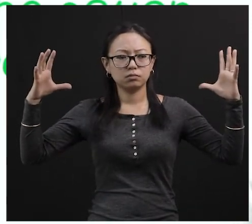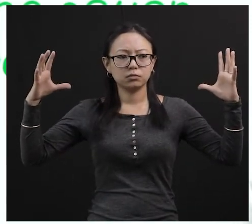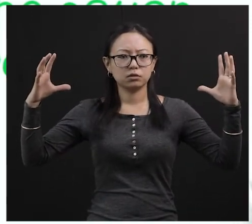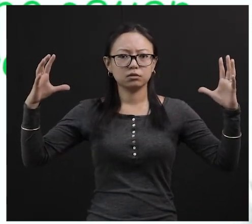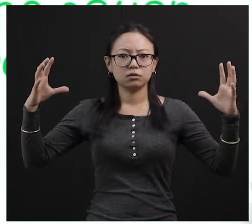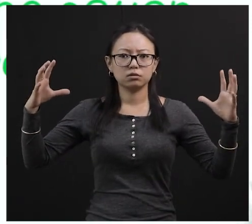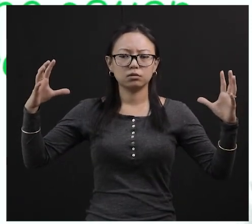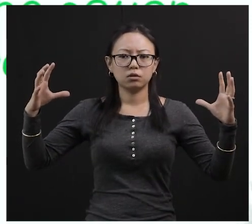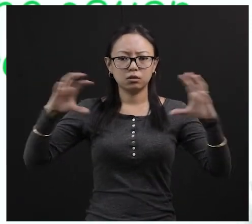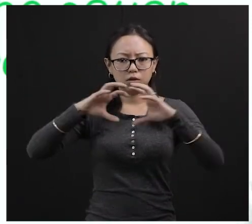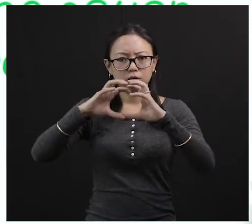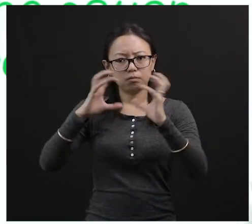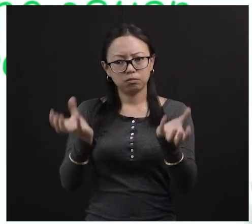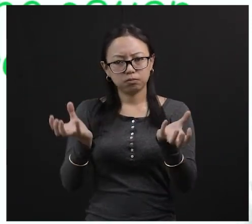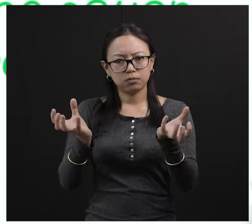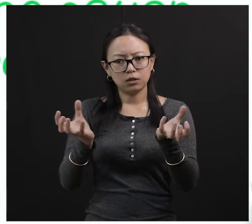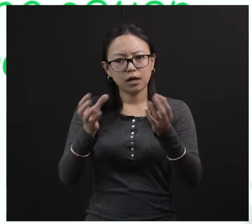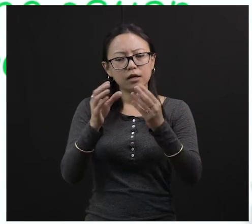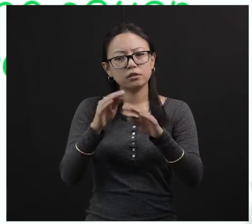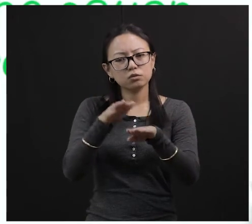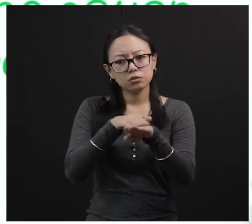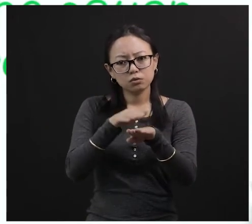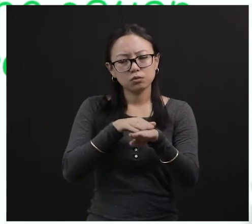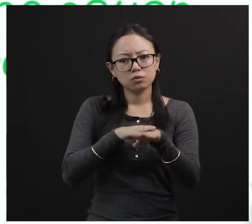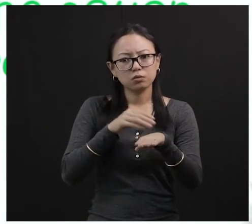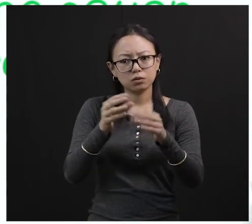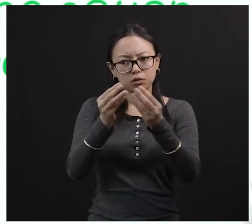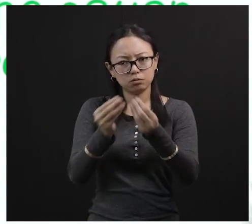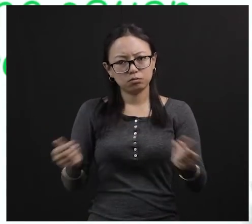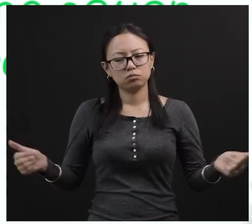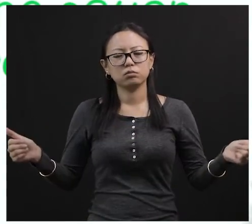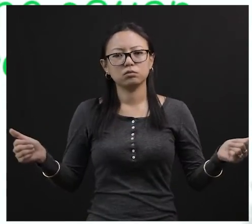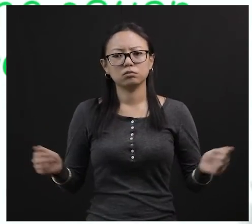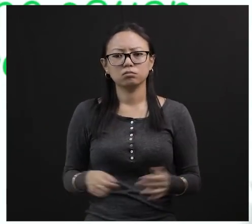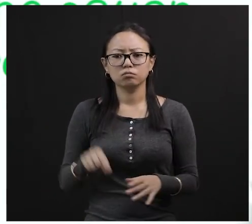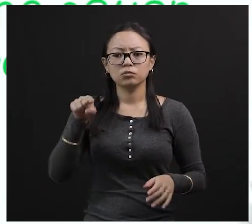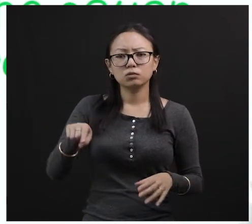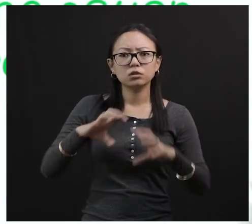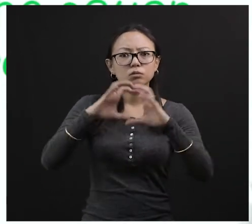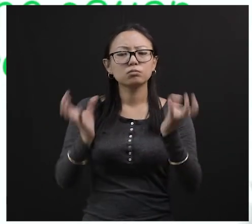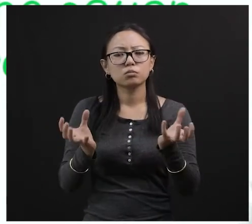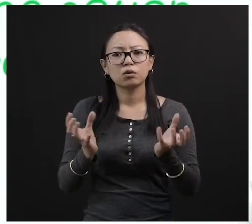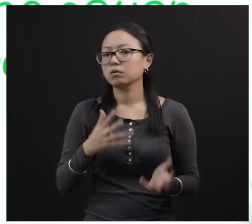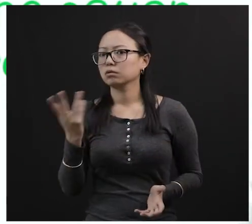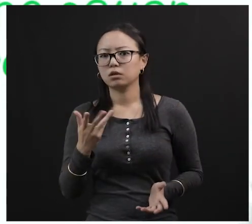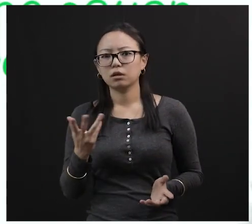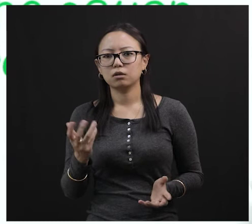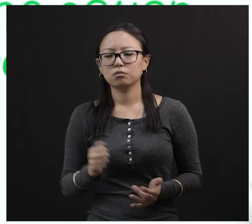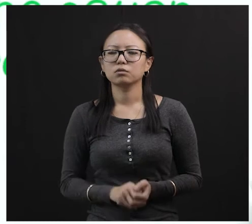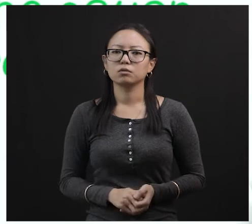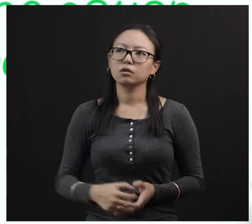they get broken down. By what? Not by magic, but by the action of